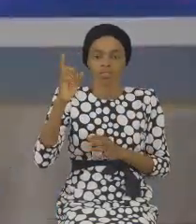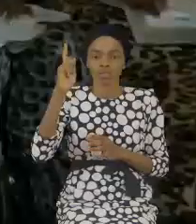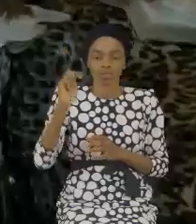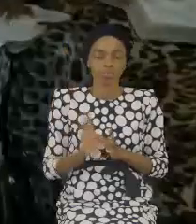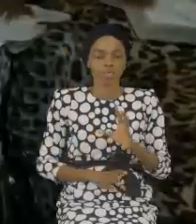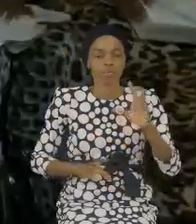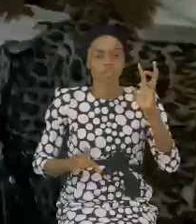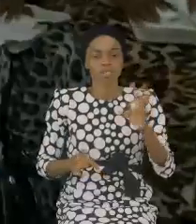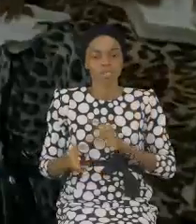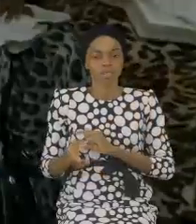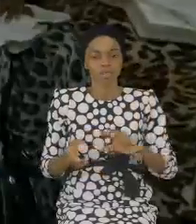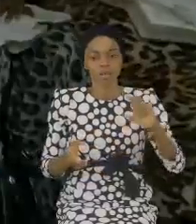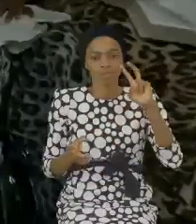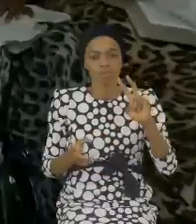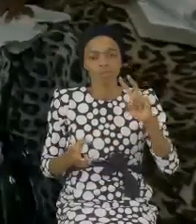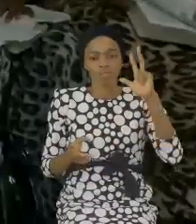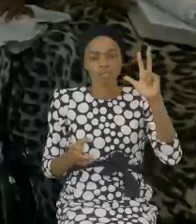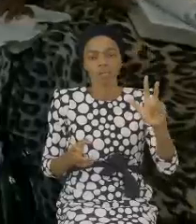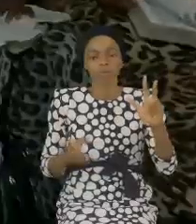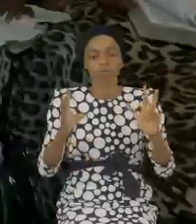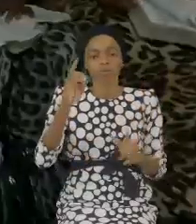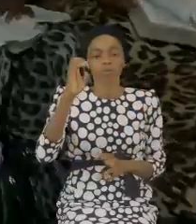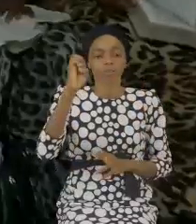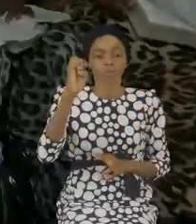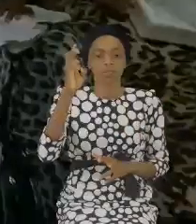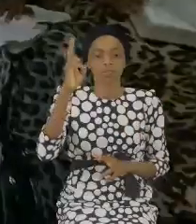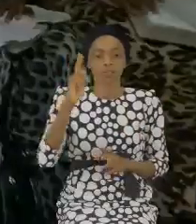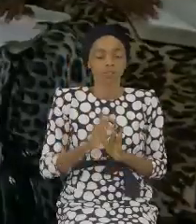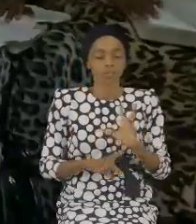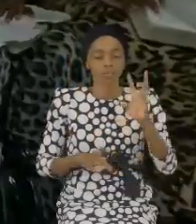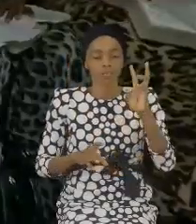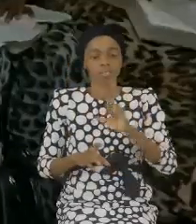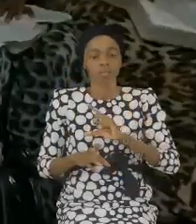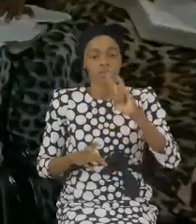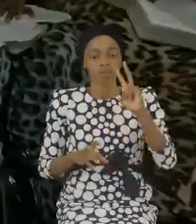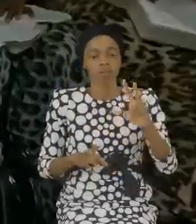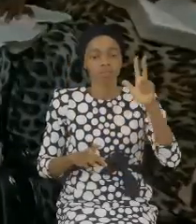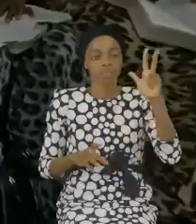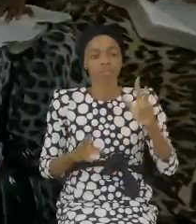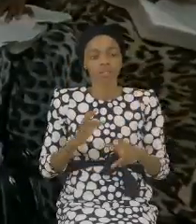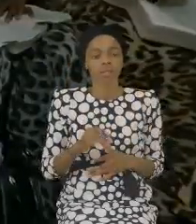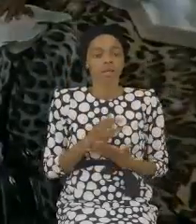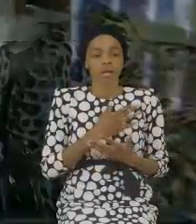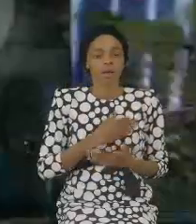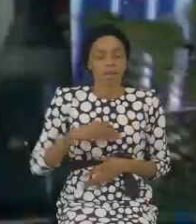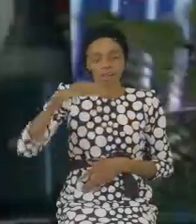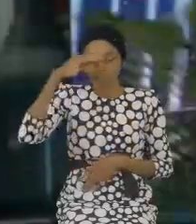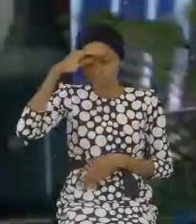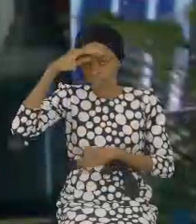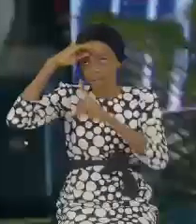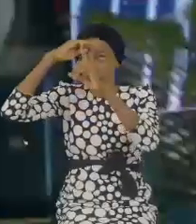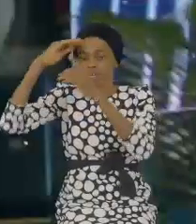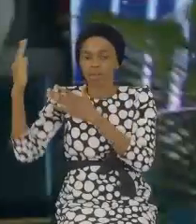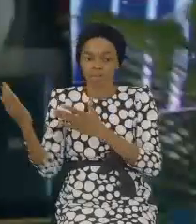23. Deuteronomy chapter 6, verse 23, look at this. And he brought us out.